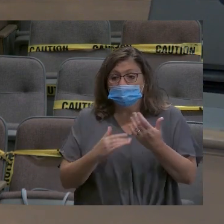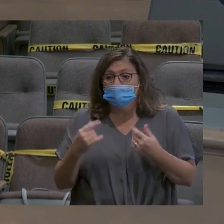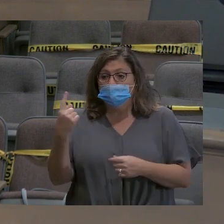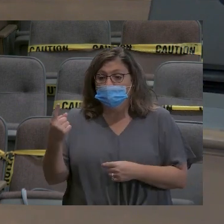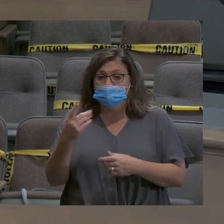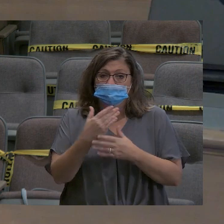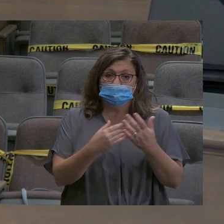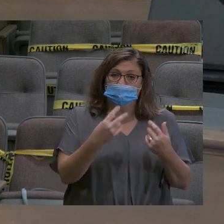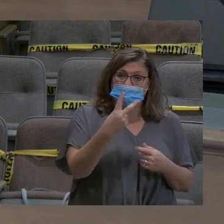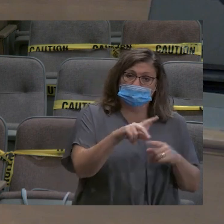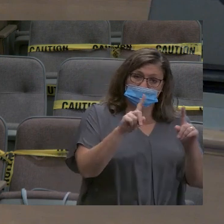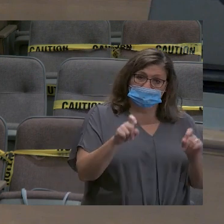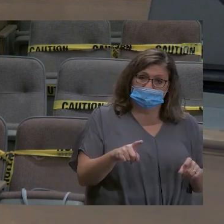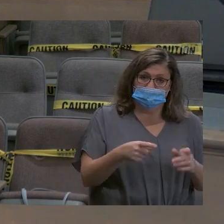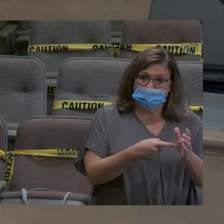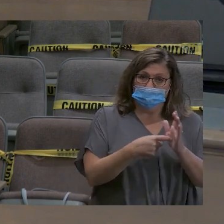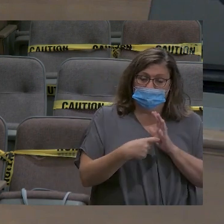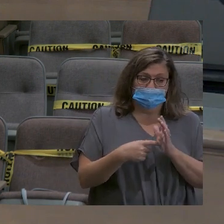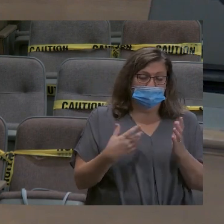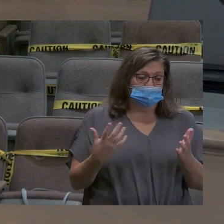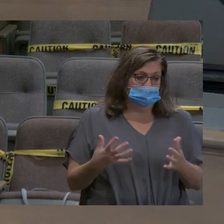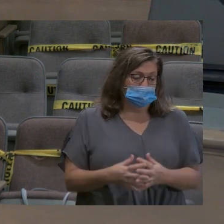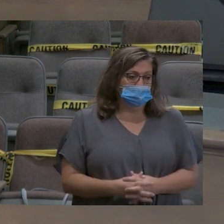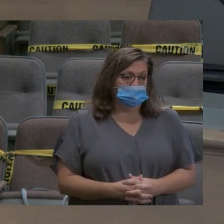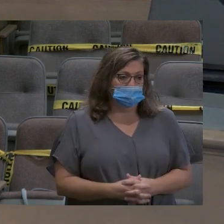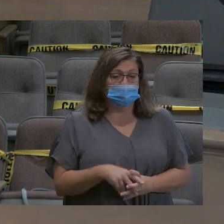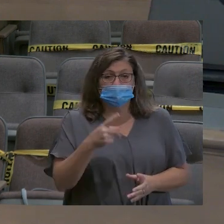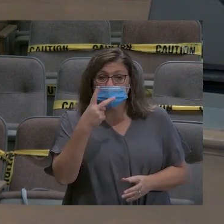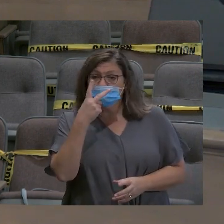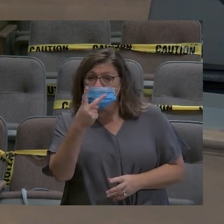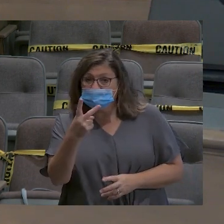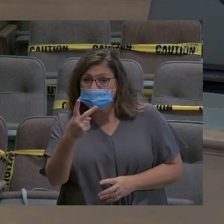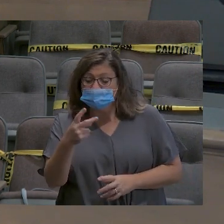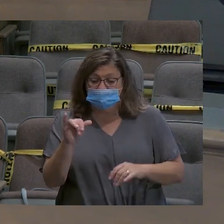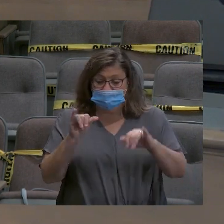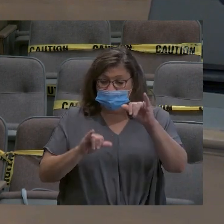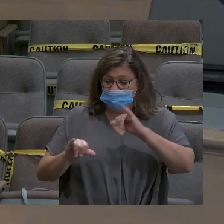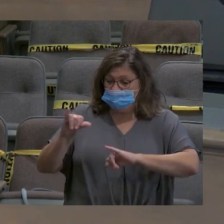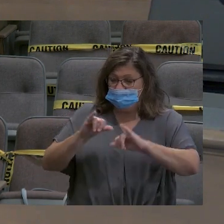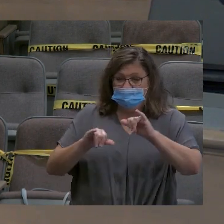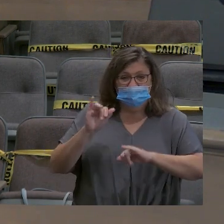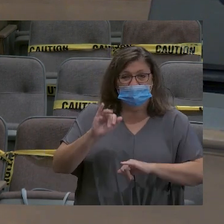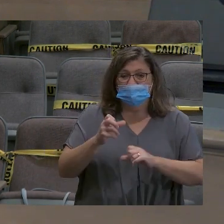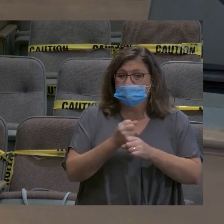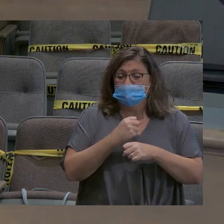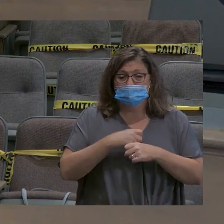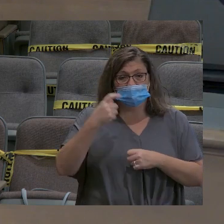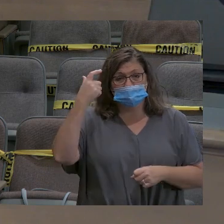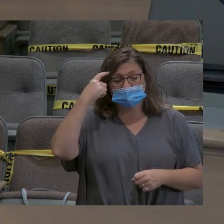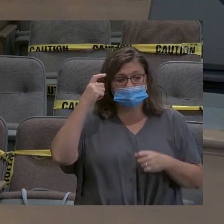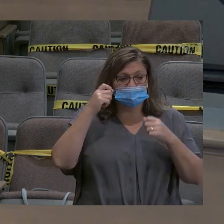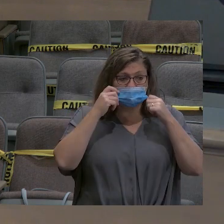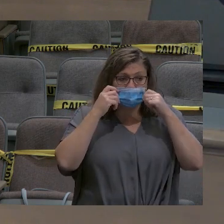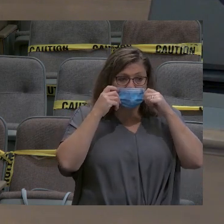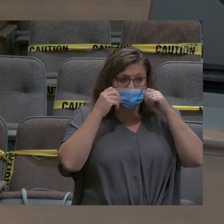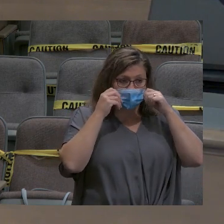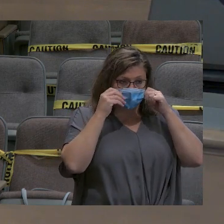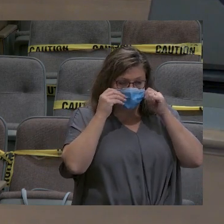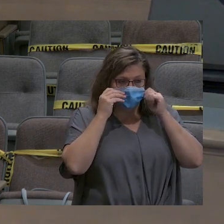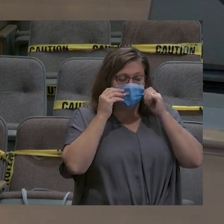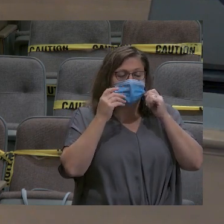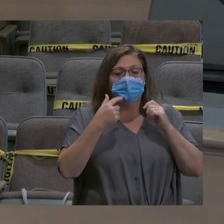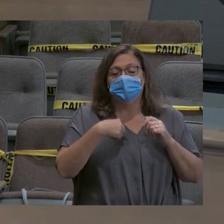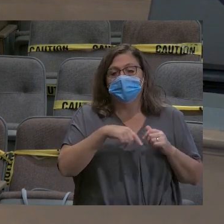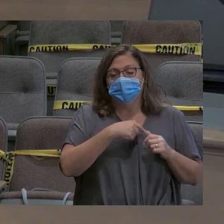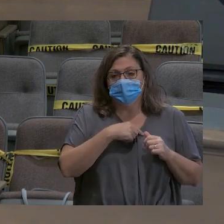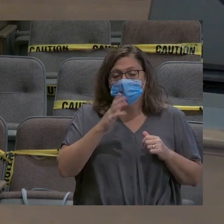different occasions. So you can see from the science that's not logical, because we're usually going to